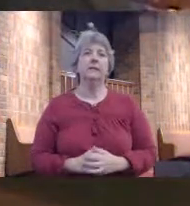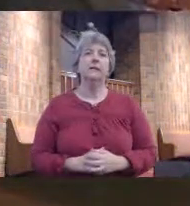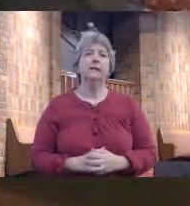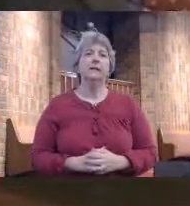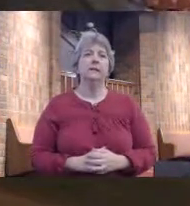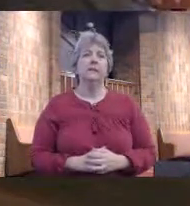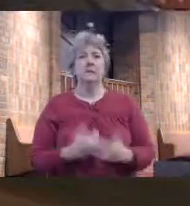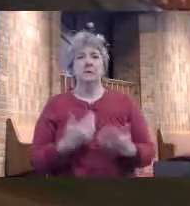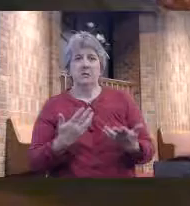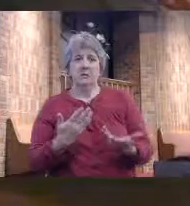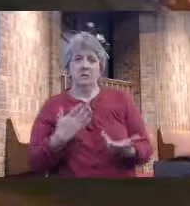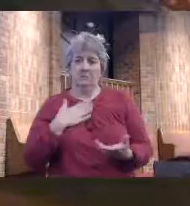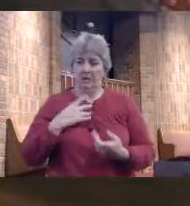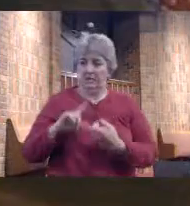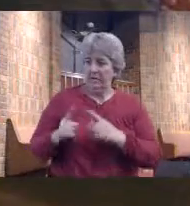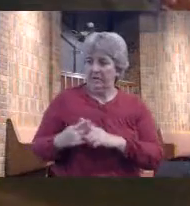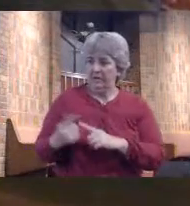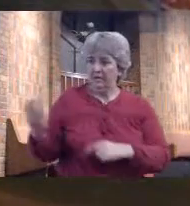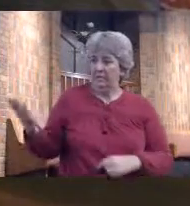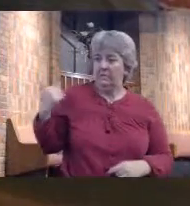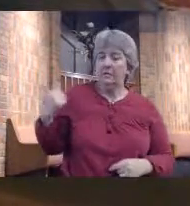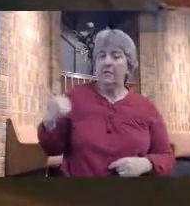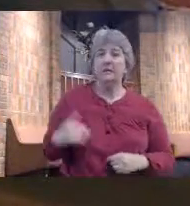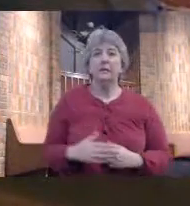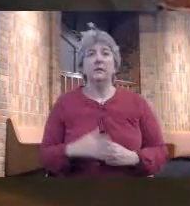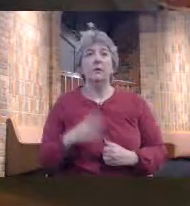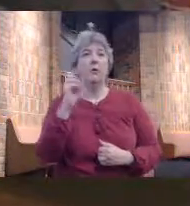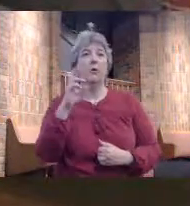Perhaps they're a friend of yours or someone that you know.